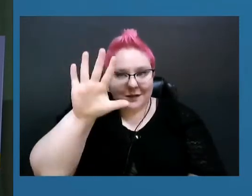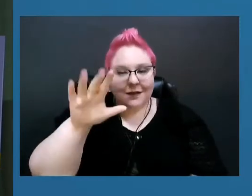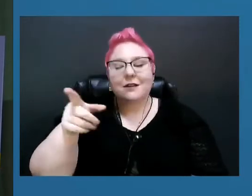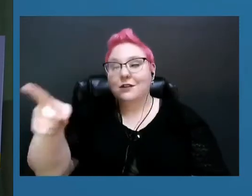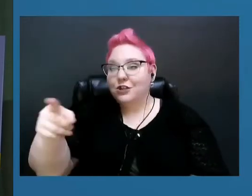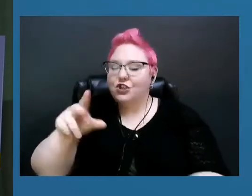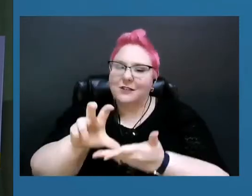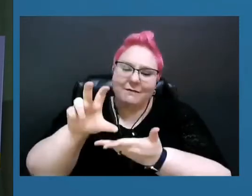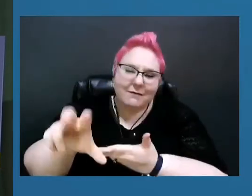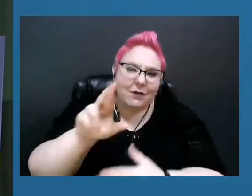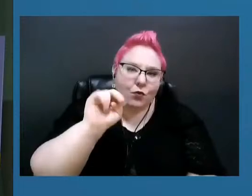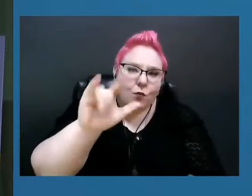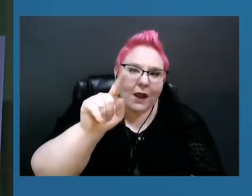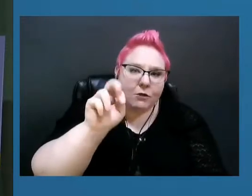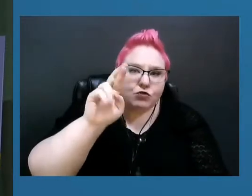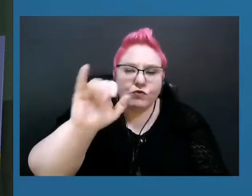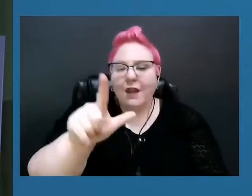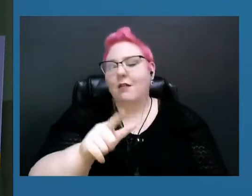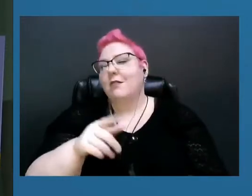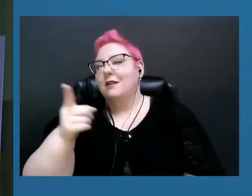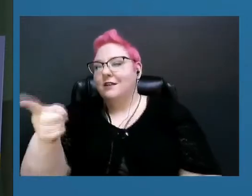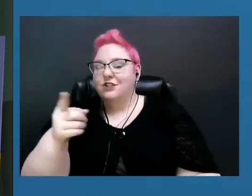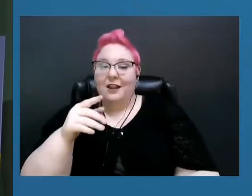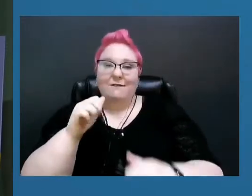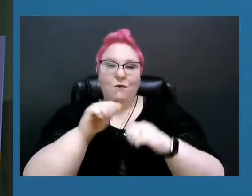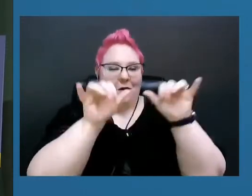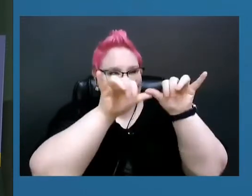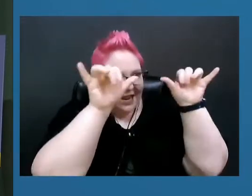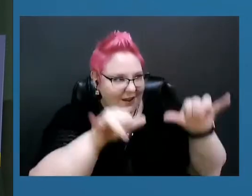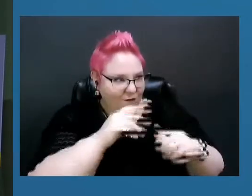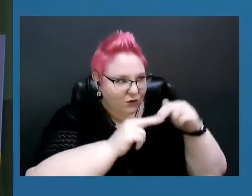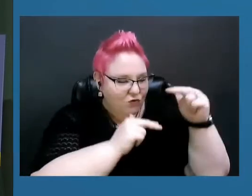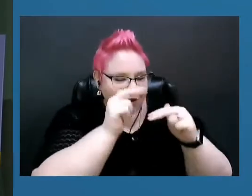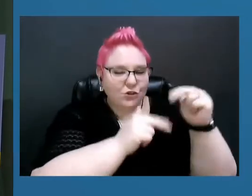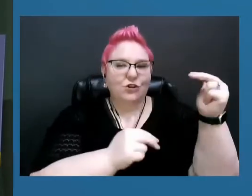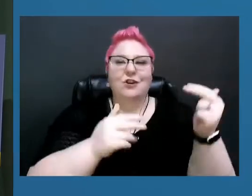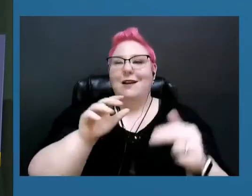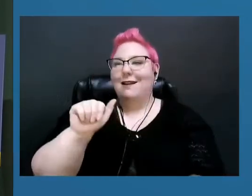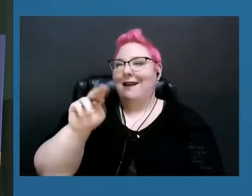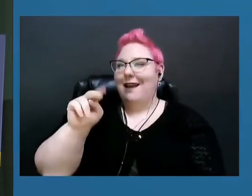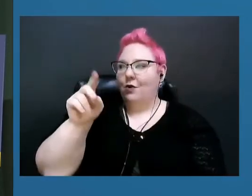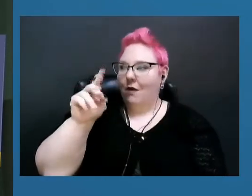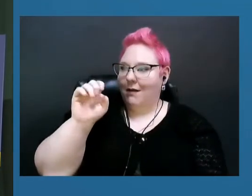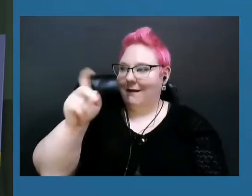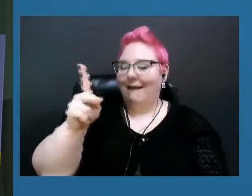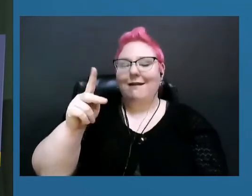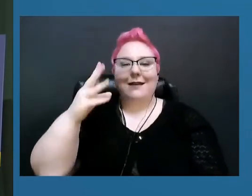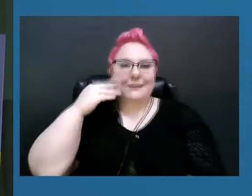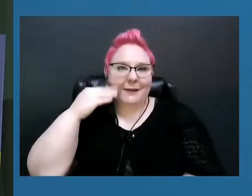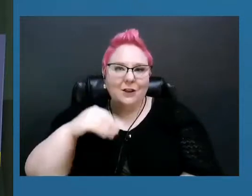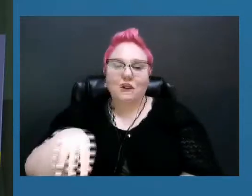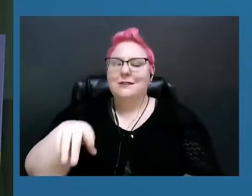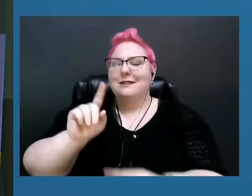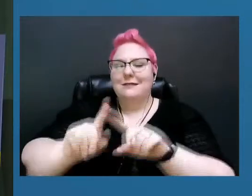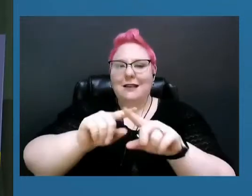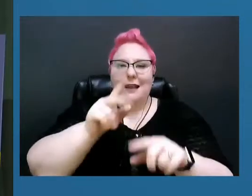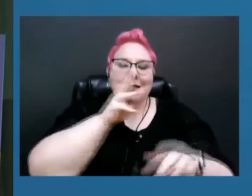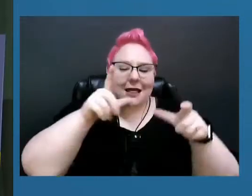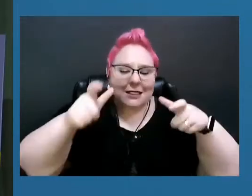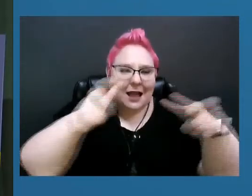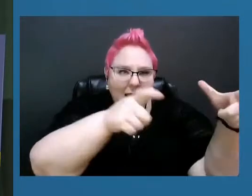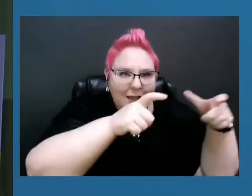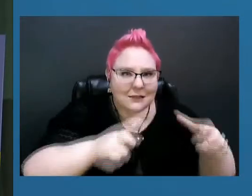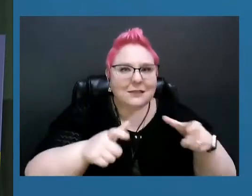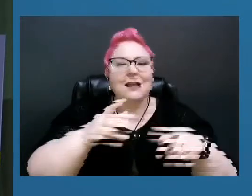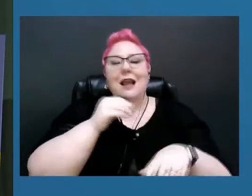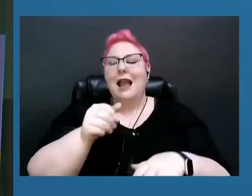She's invested in critical infrastructure in Blue Mountain Lake, at Adirondack Experience, and in Tupper Lake, in North Elba, and